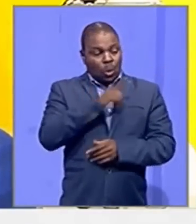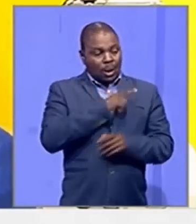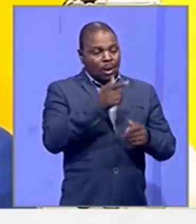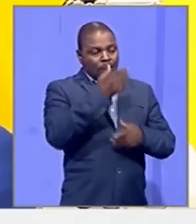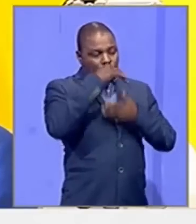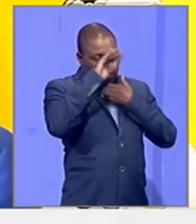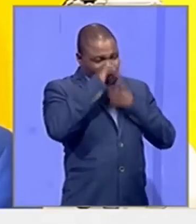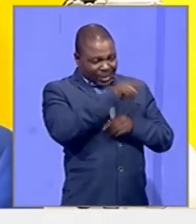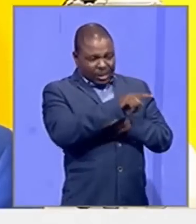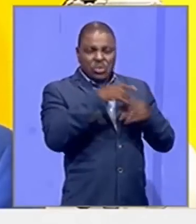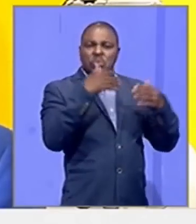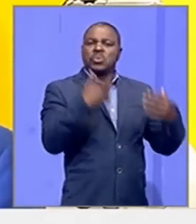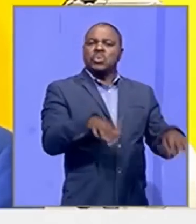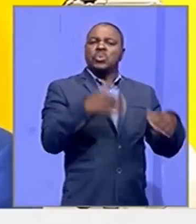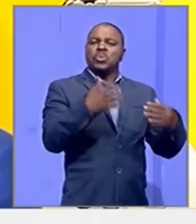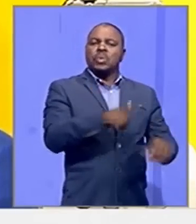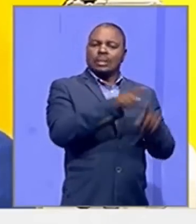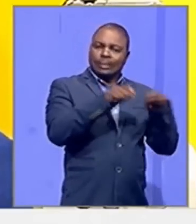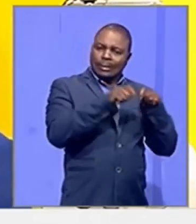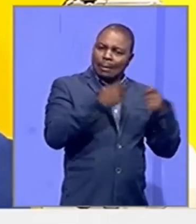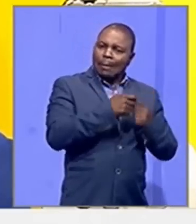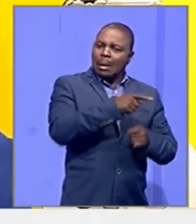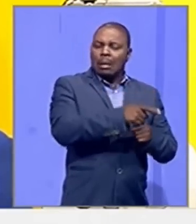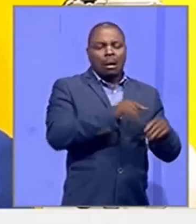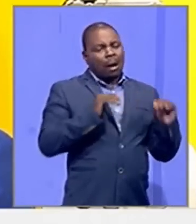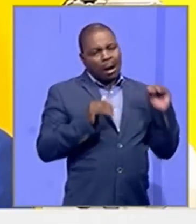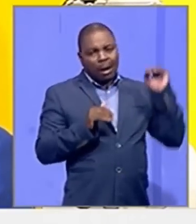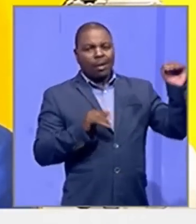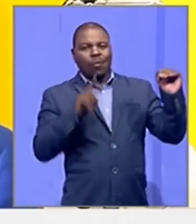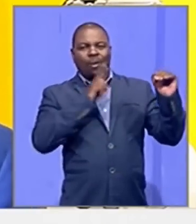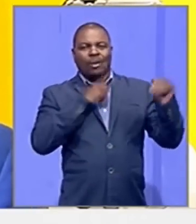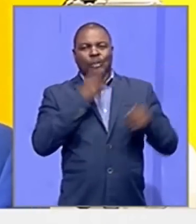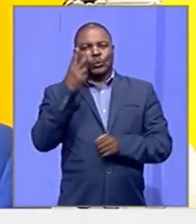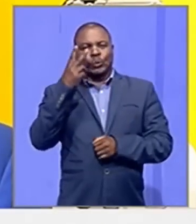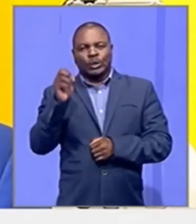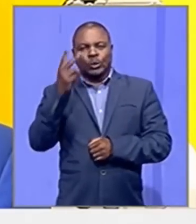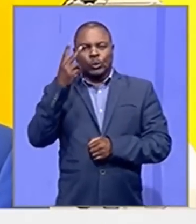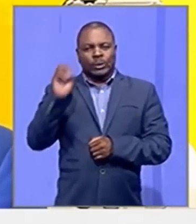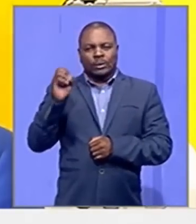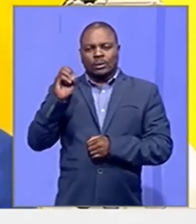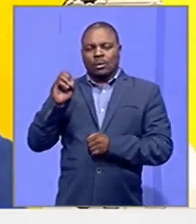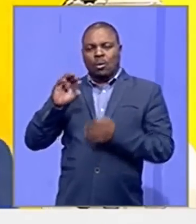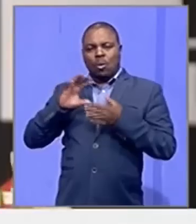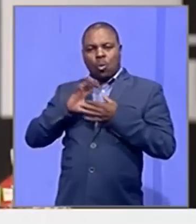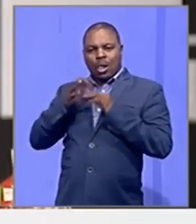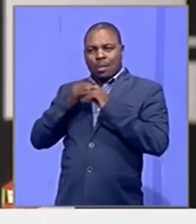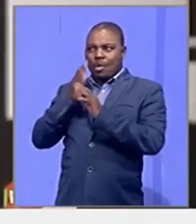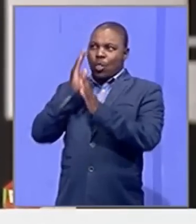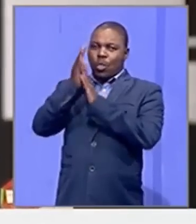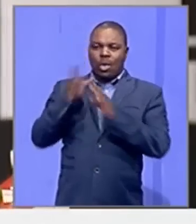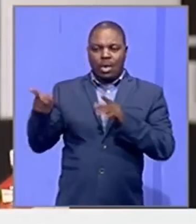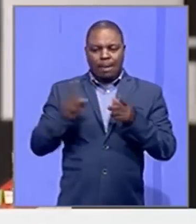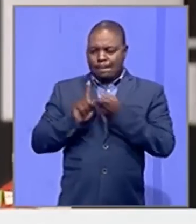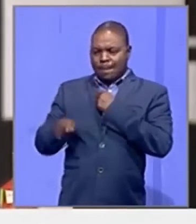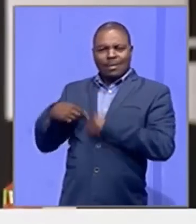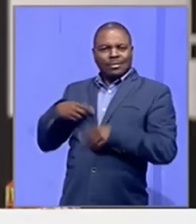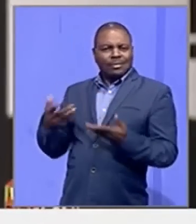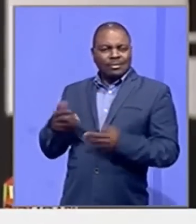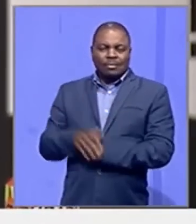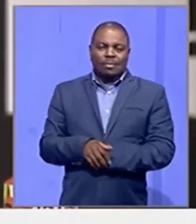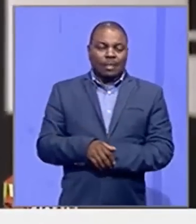having knocked us out of the 2020 Olympic qualifiers. SAFA e re e lekile